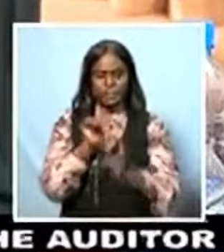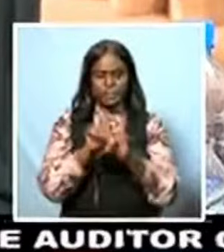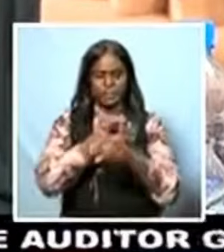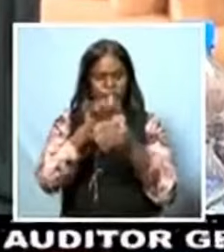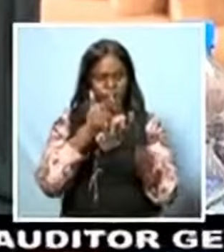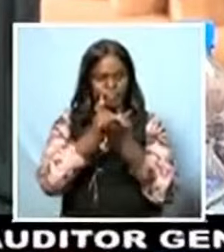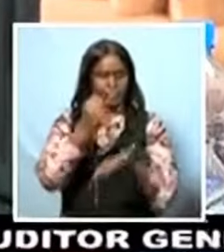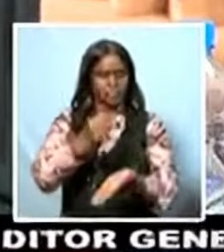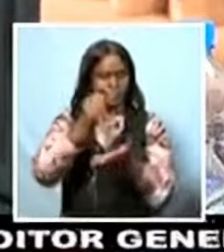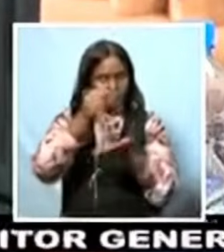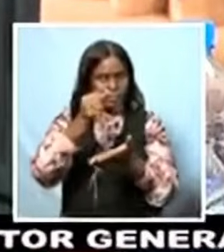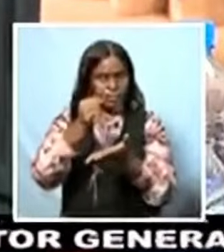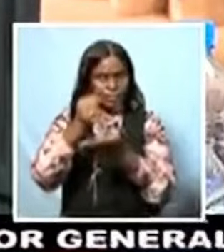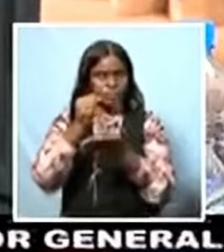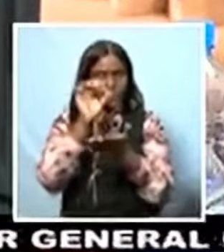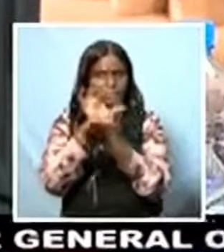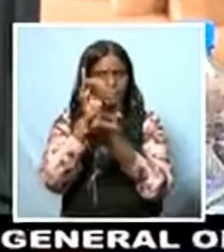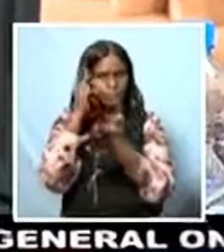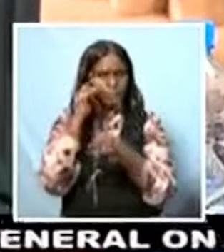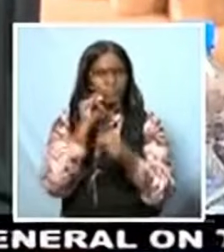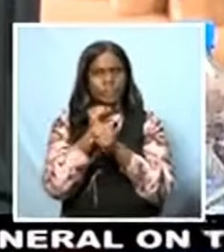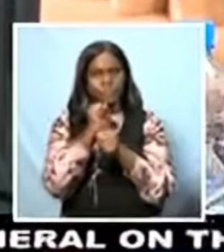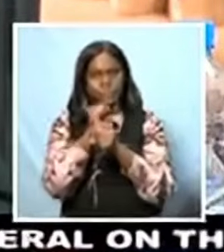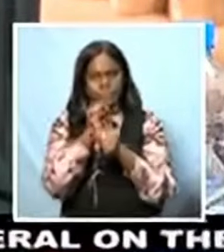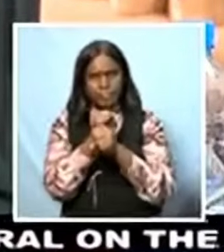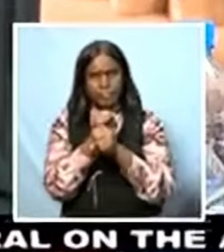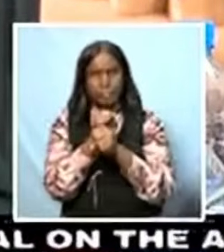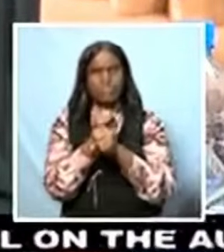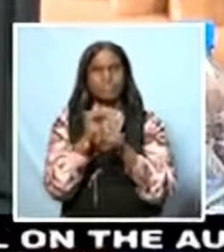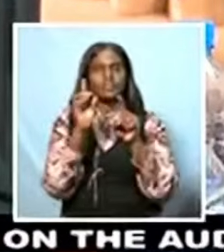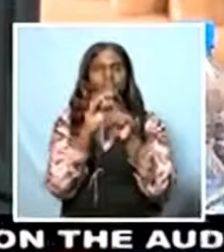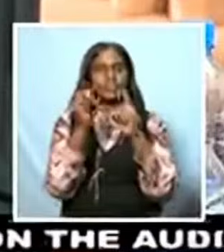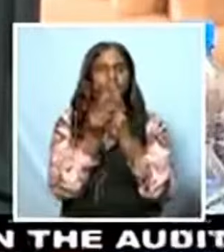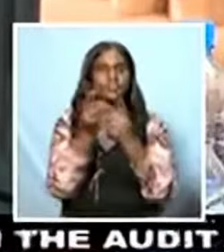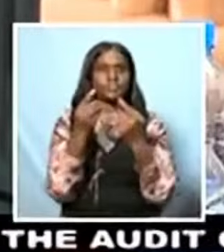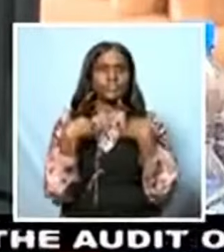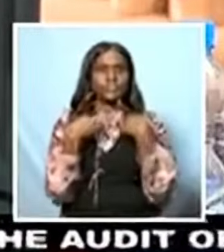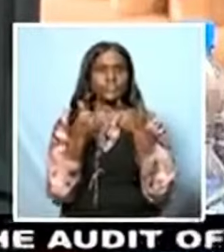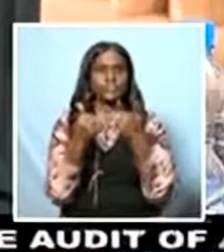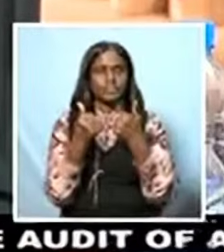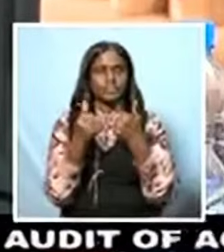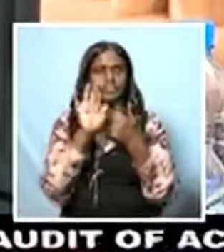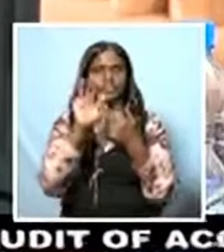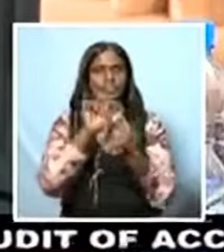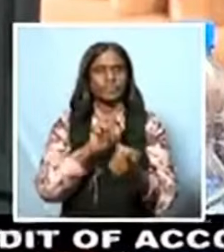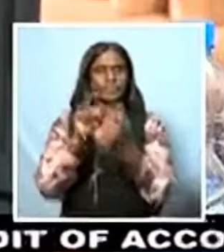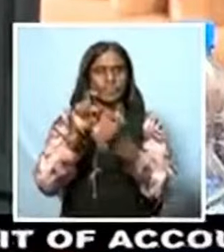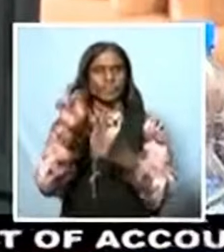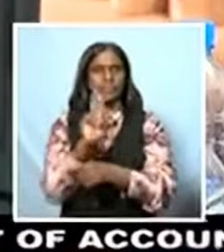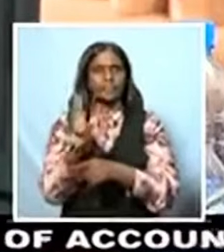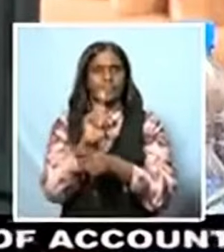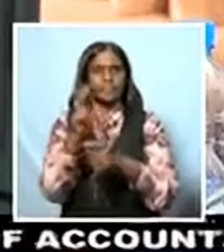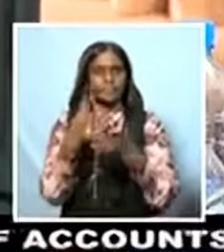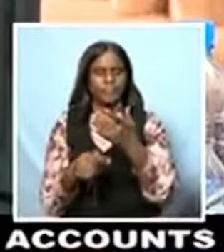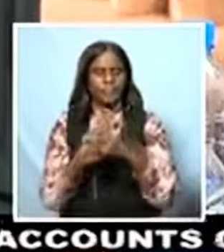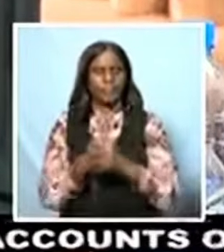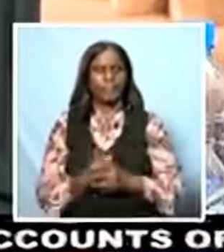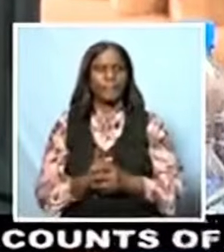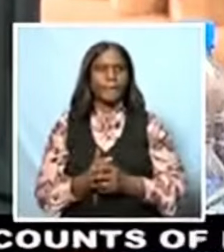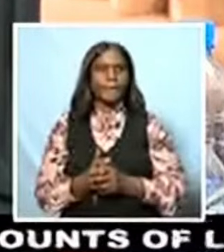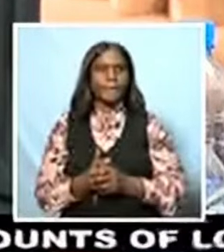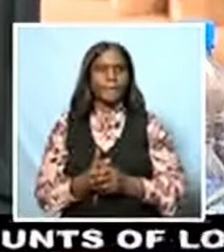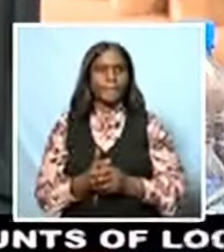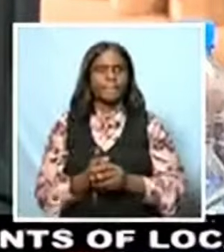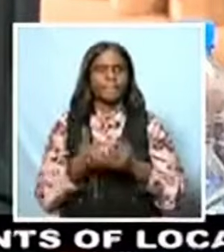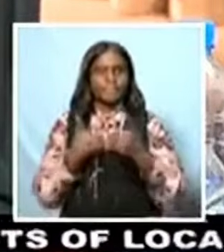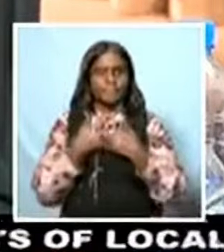these budget lines? Cash for work, district health, even district health. What was the challenge with spending? We